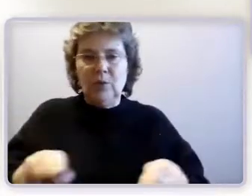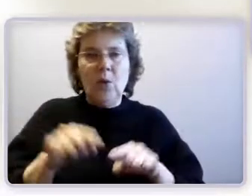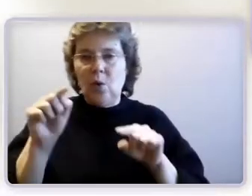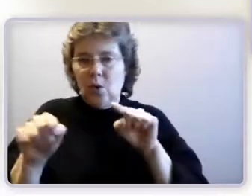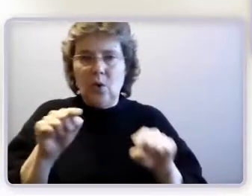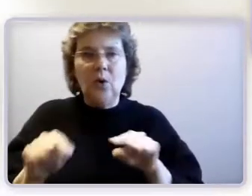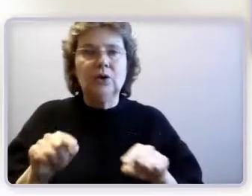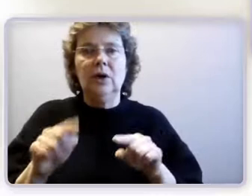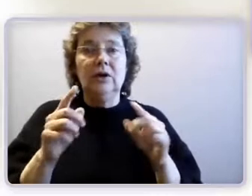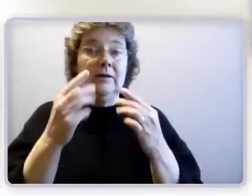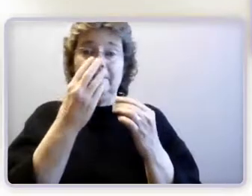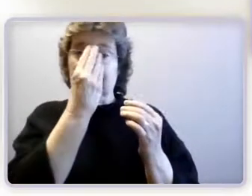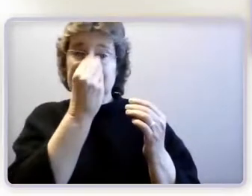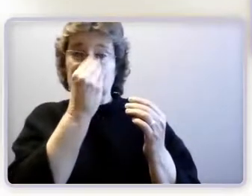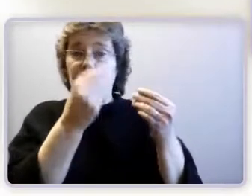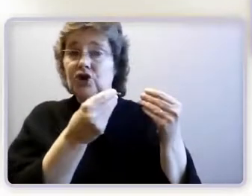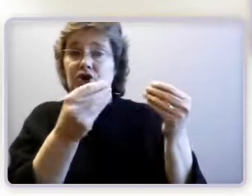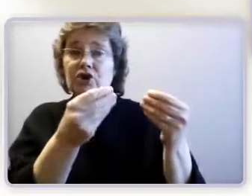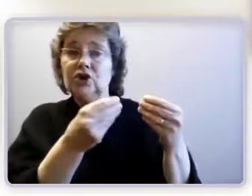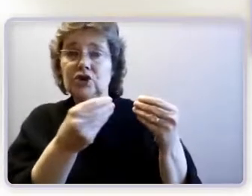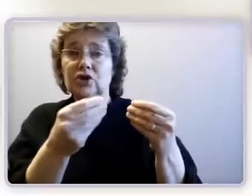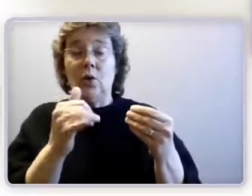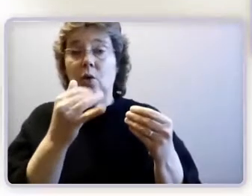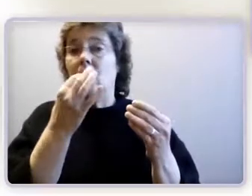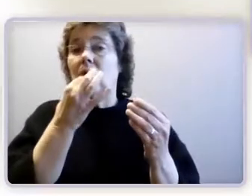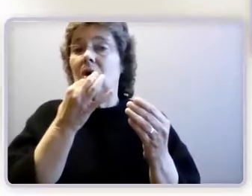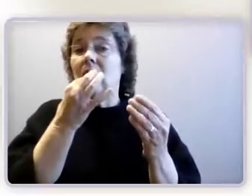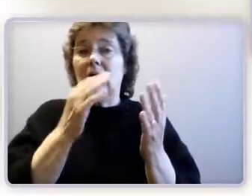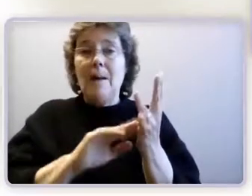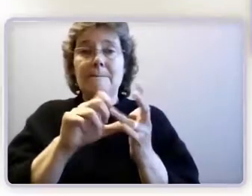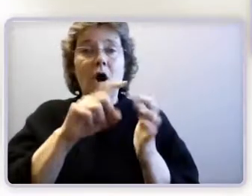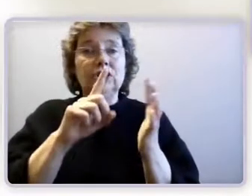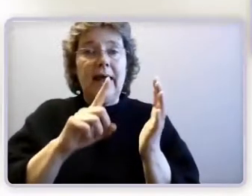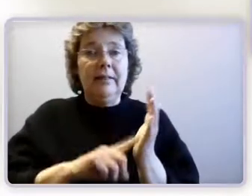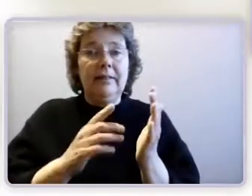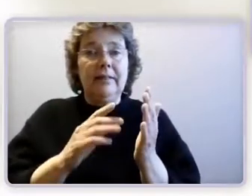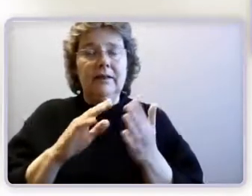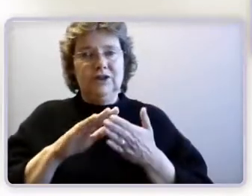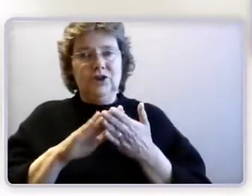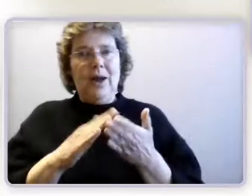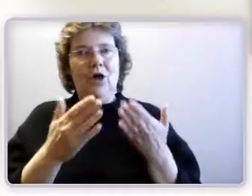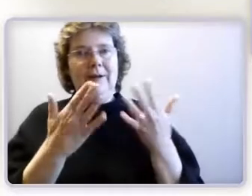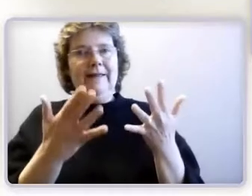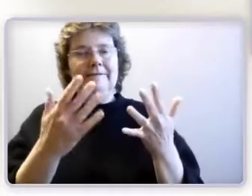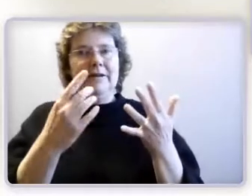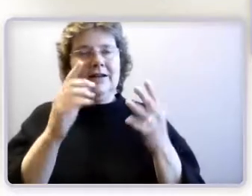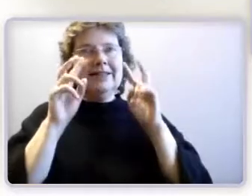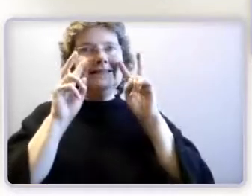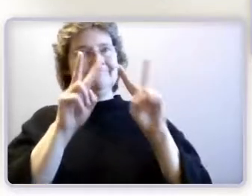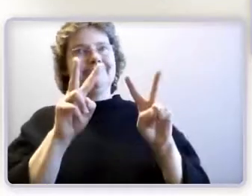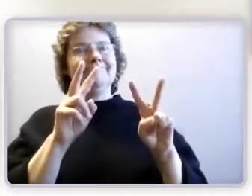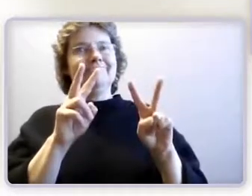even little models, for instance, to help give a concrete explanation of the information.